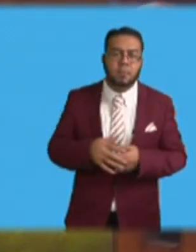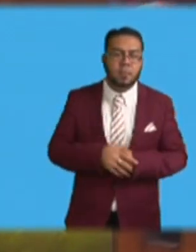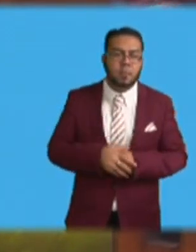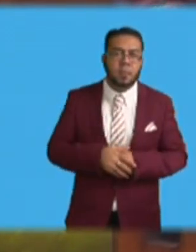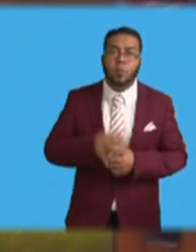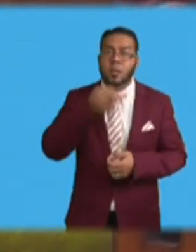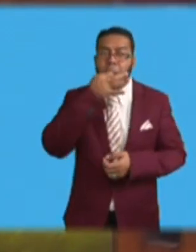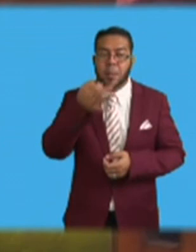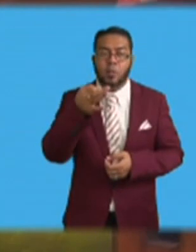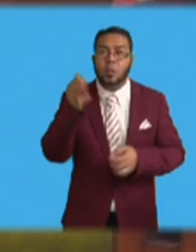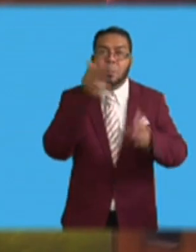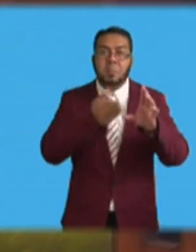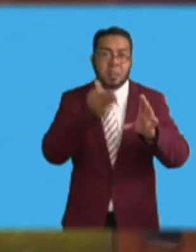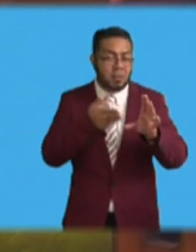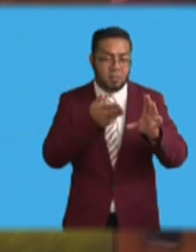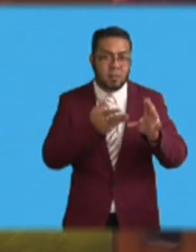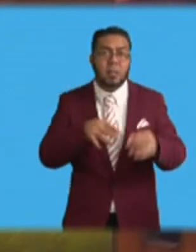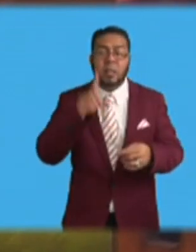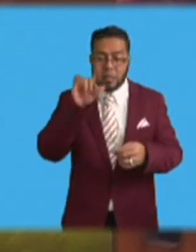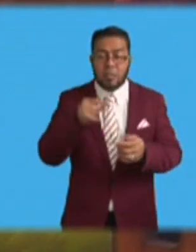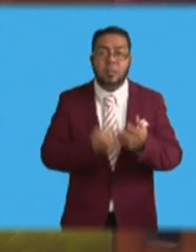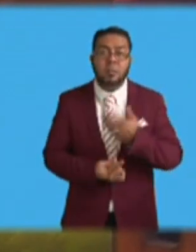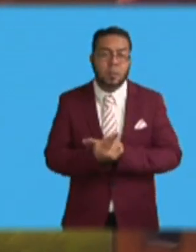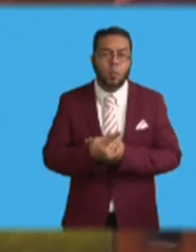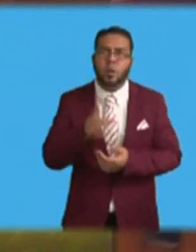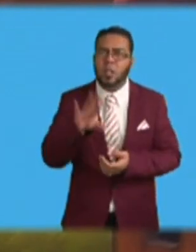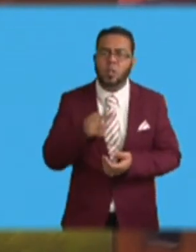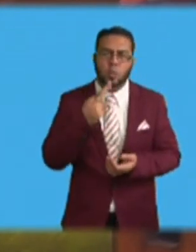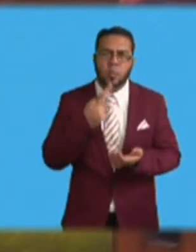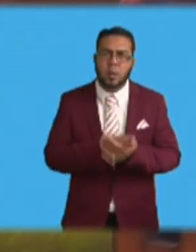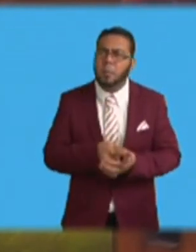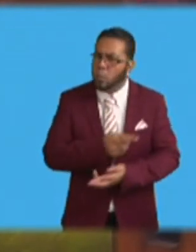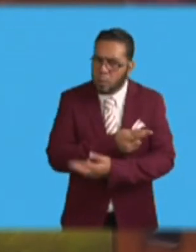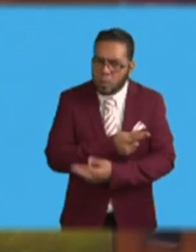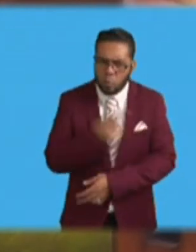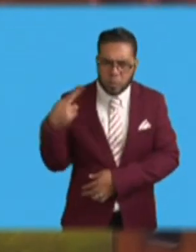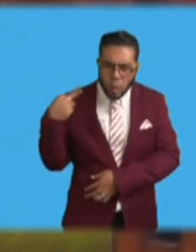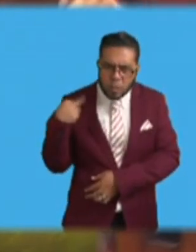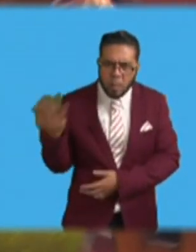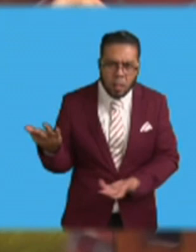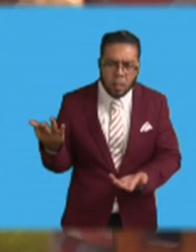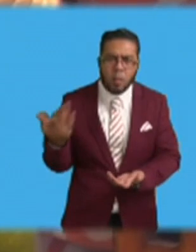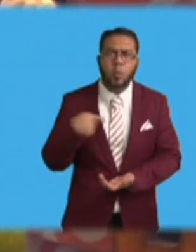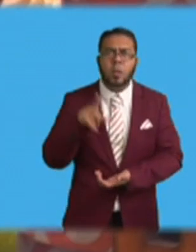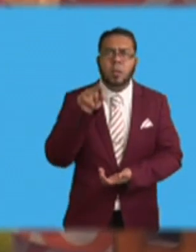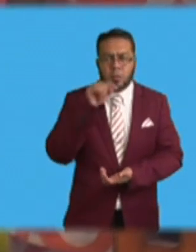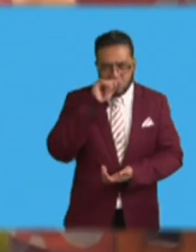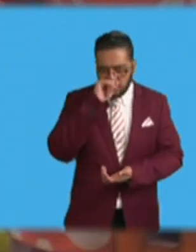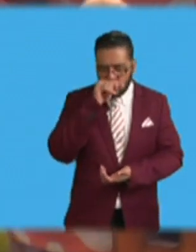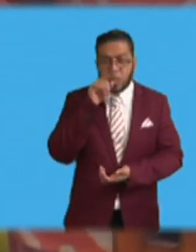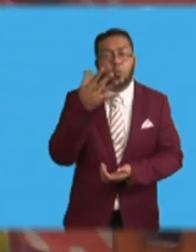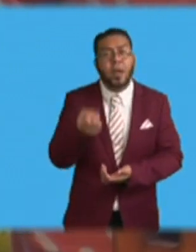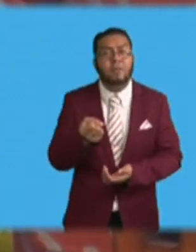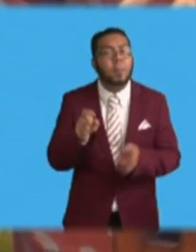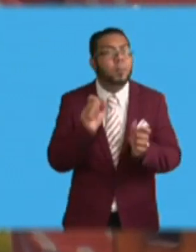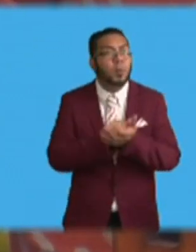House and of course appeal to the media as well. In cases like this, we need to respond very responsibly. We need to be very sensitive to situations